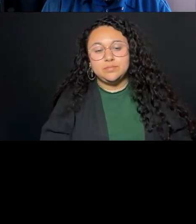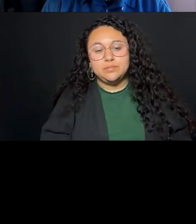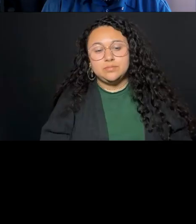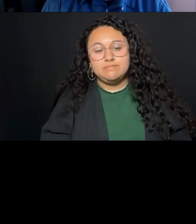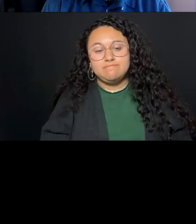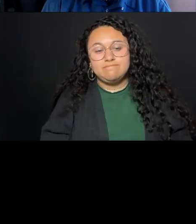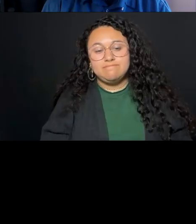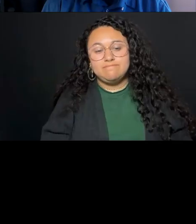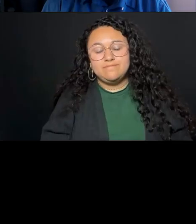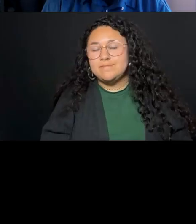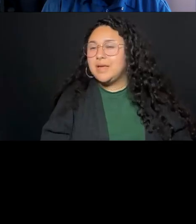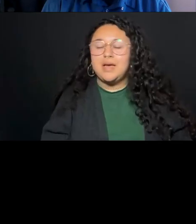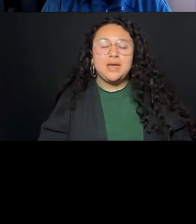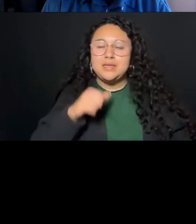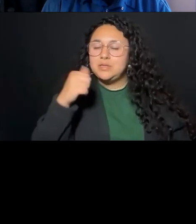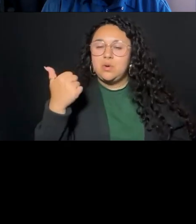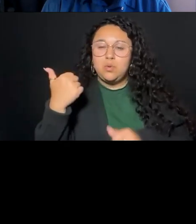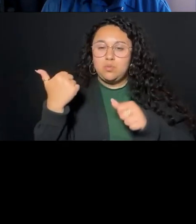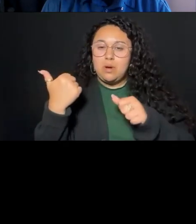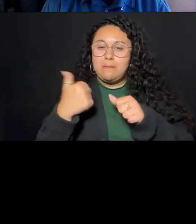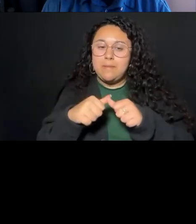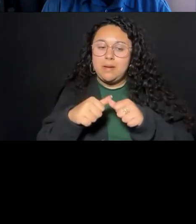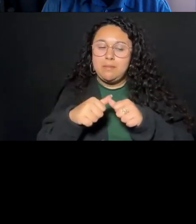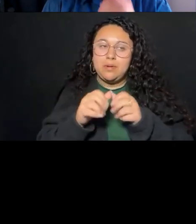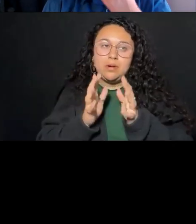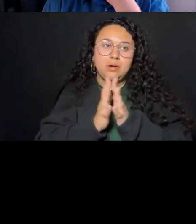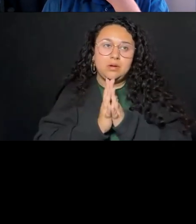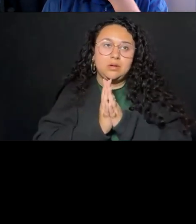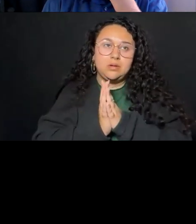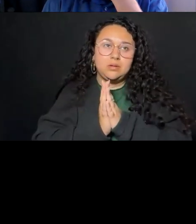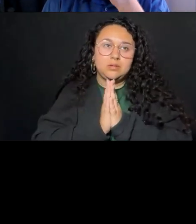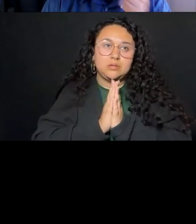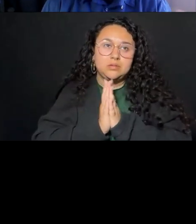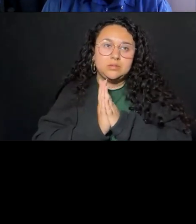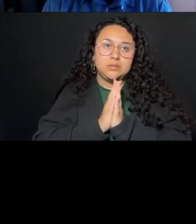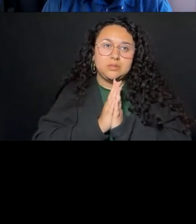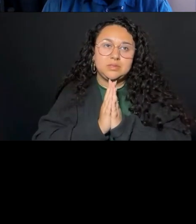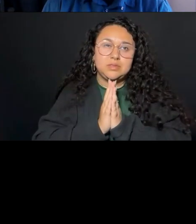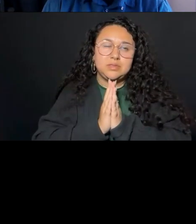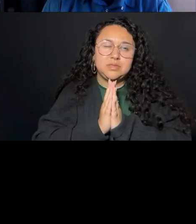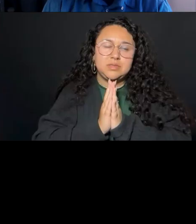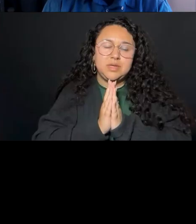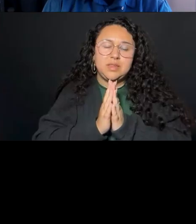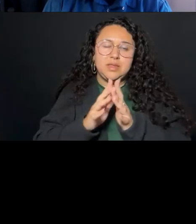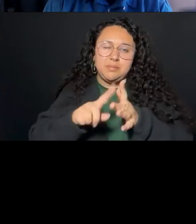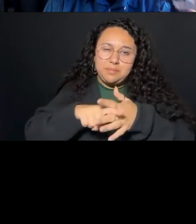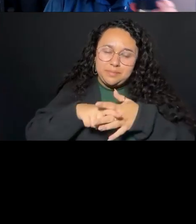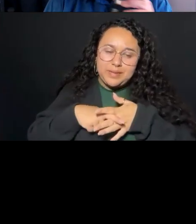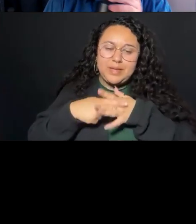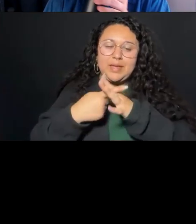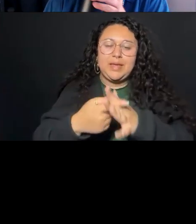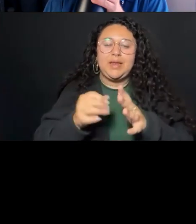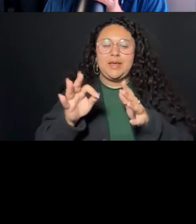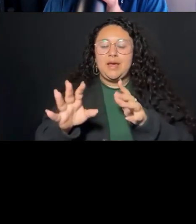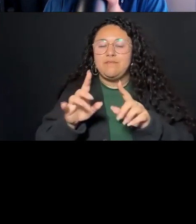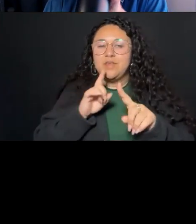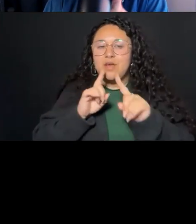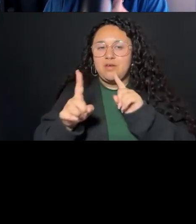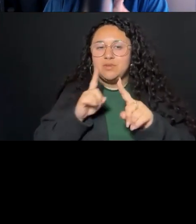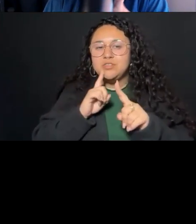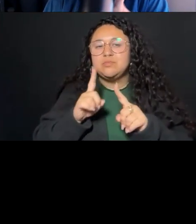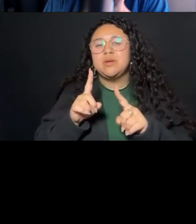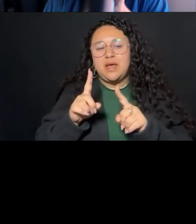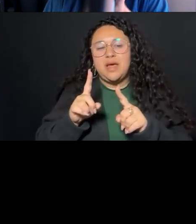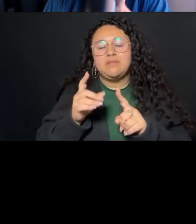and I don't remember like the opening conversation, but there were like